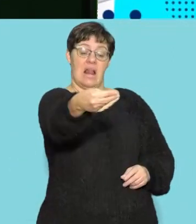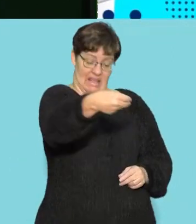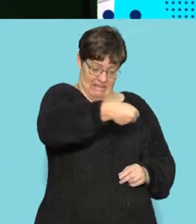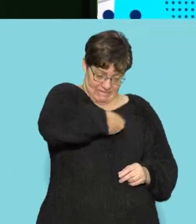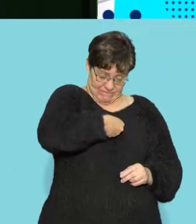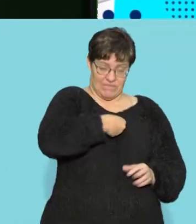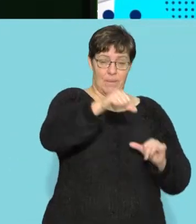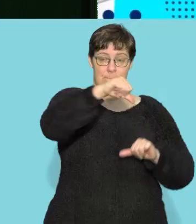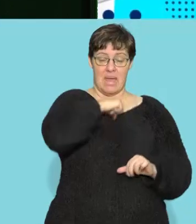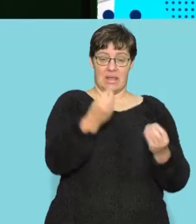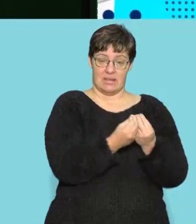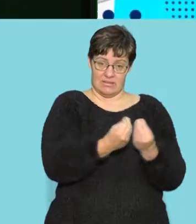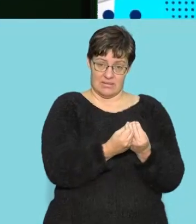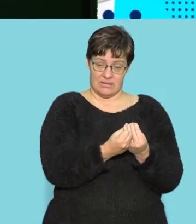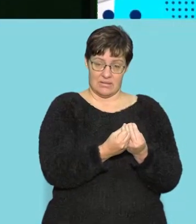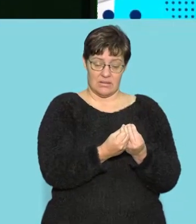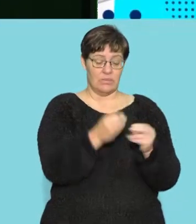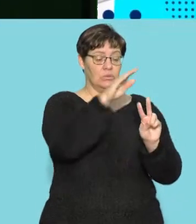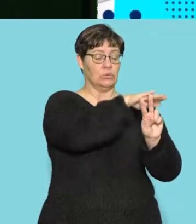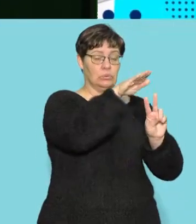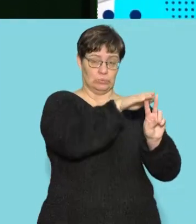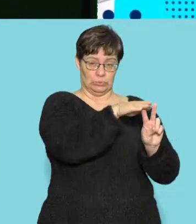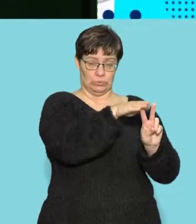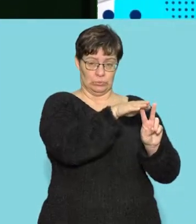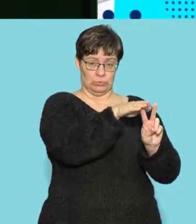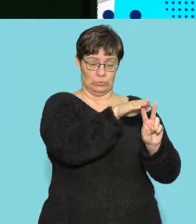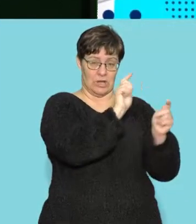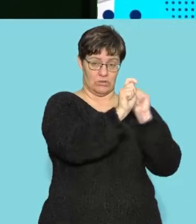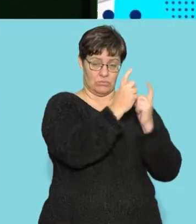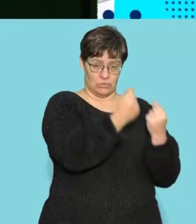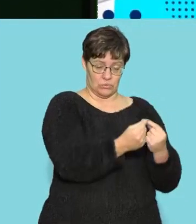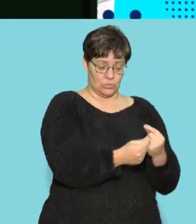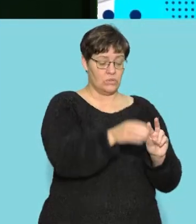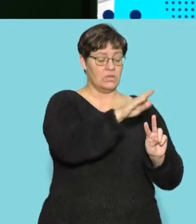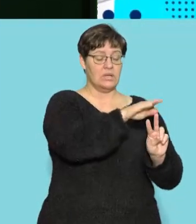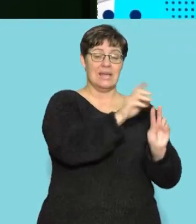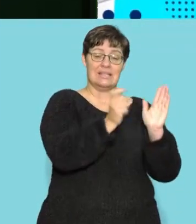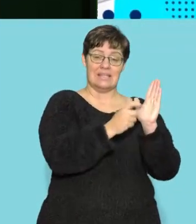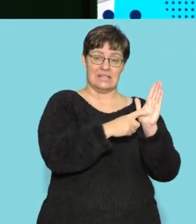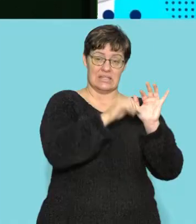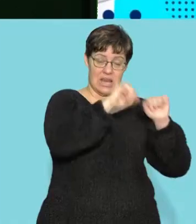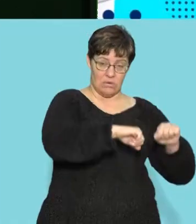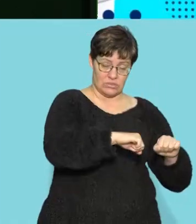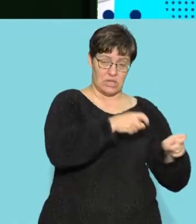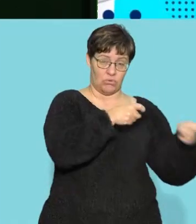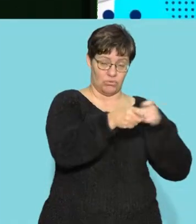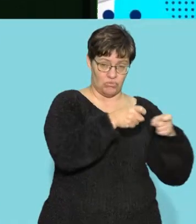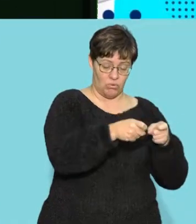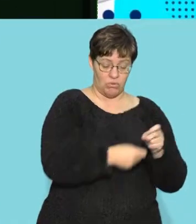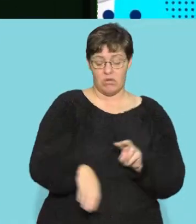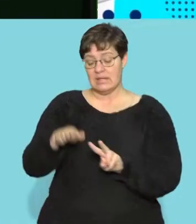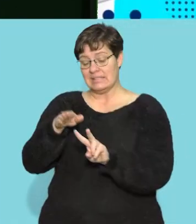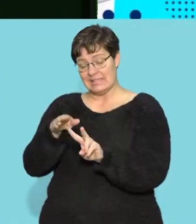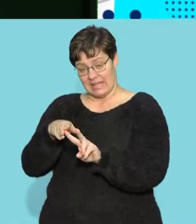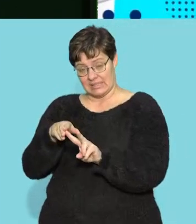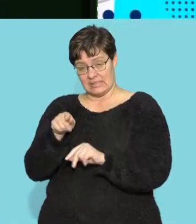goods, then you need to do two adjustments. One would be debtors allowances and debtors control, and the second one